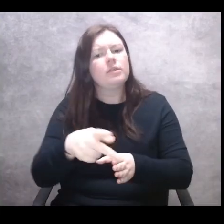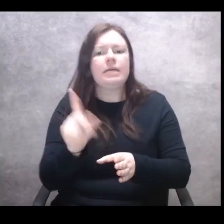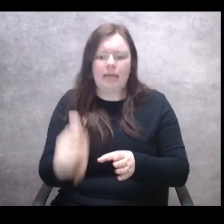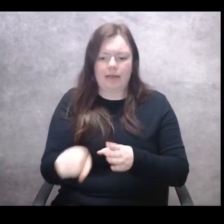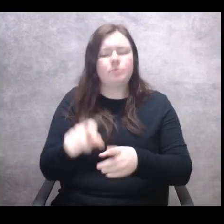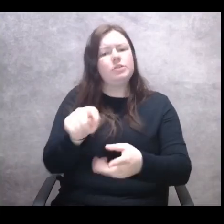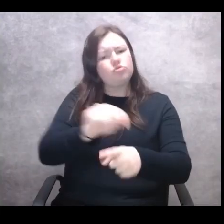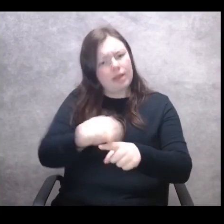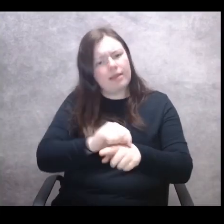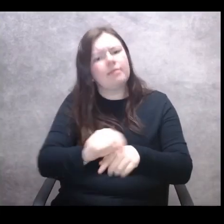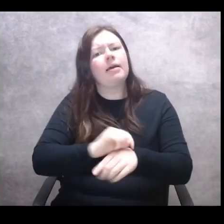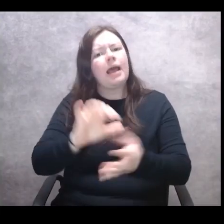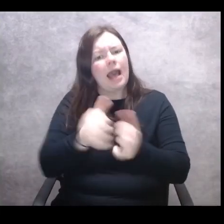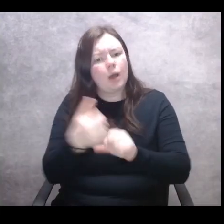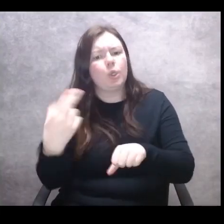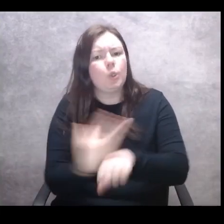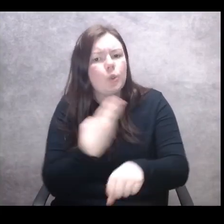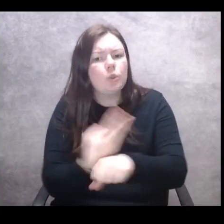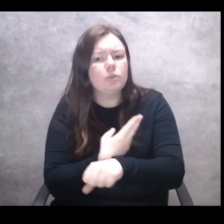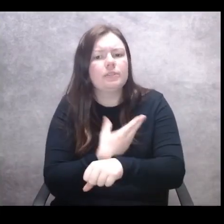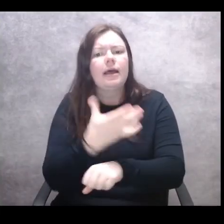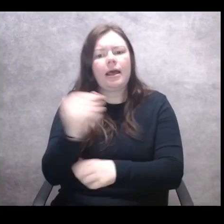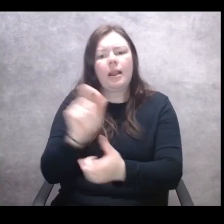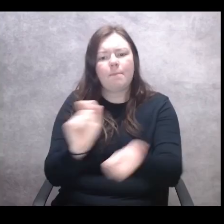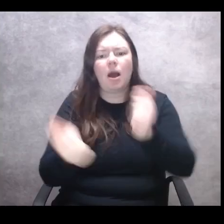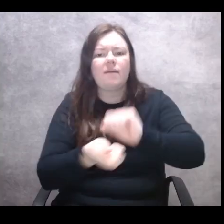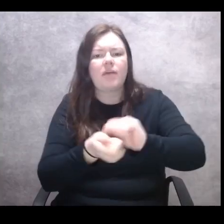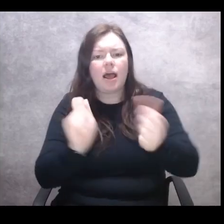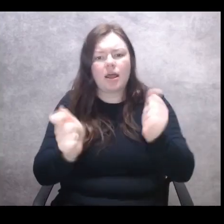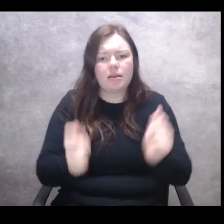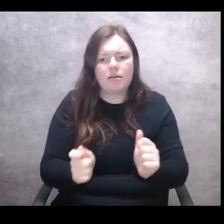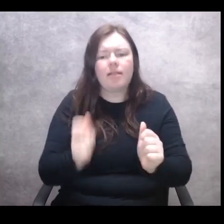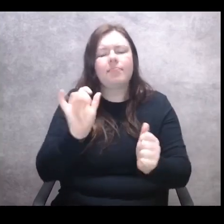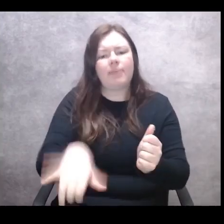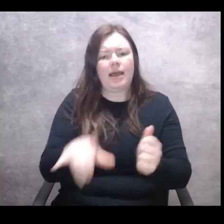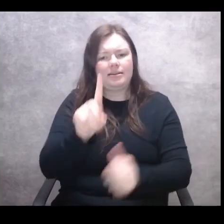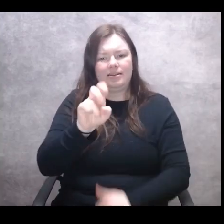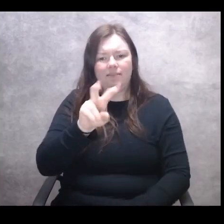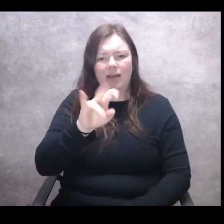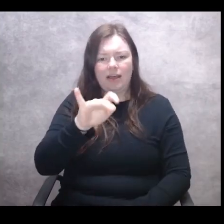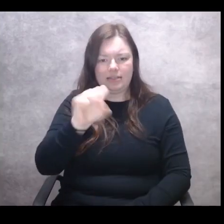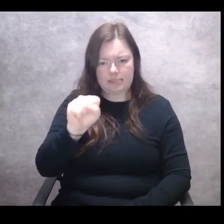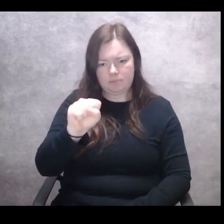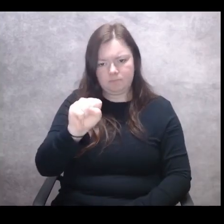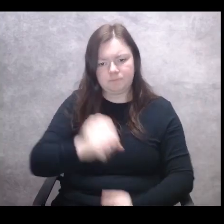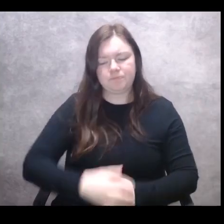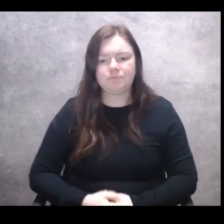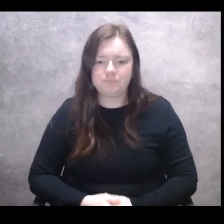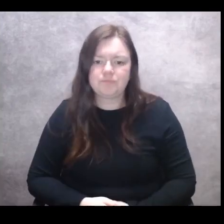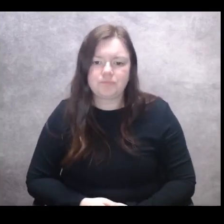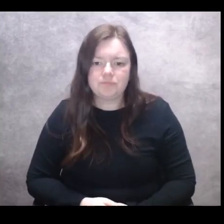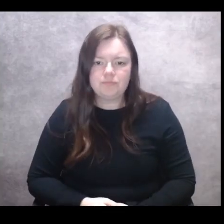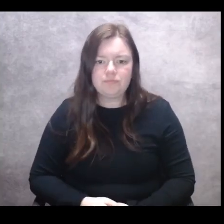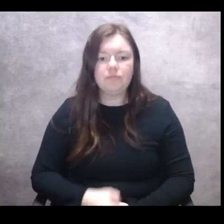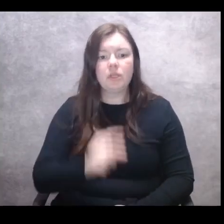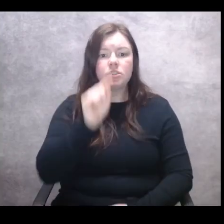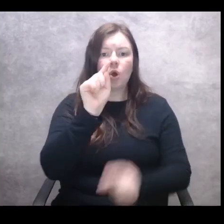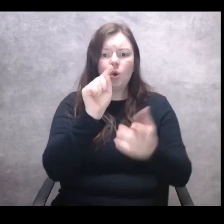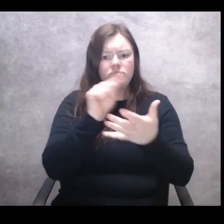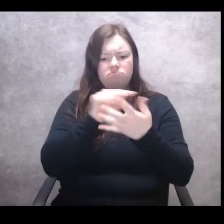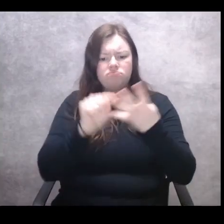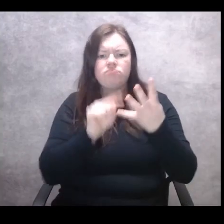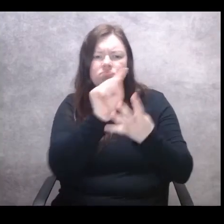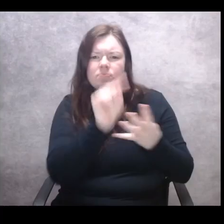student may need to be trained on to use and modify the AAC device. These are just a